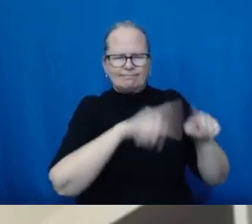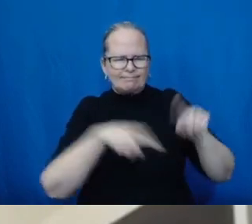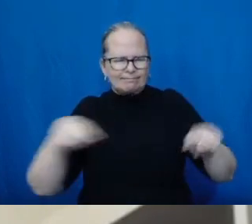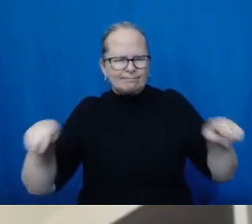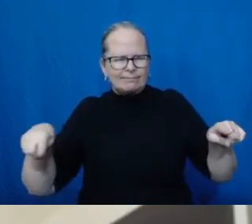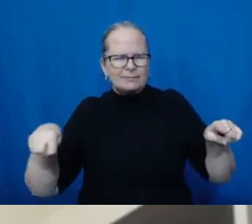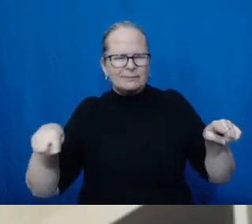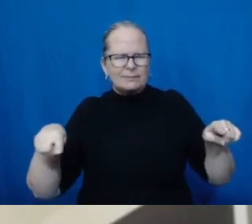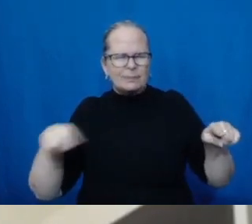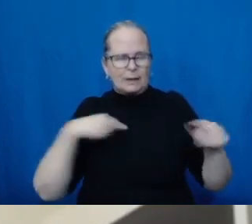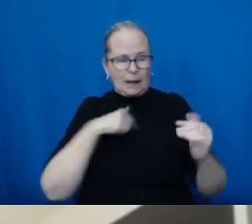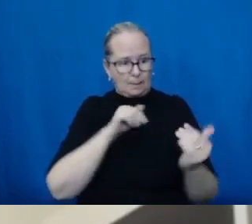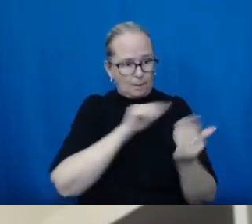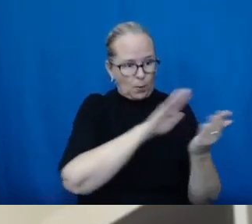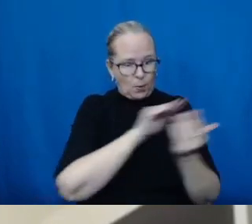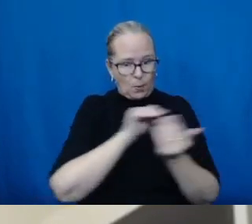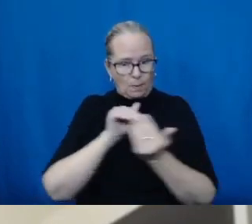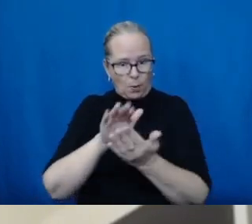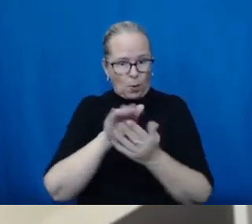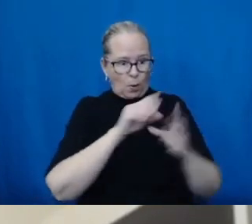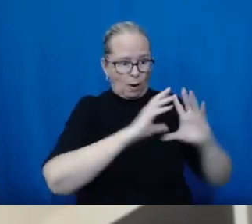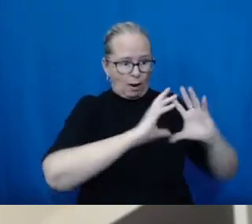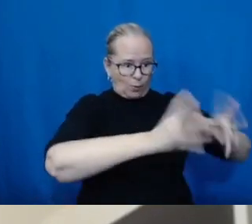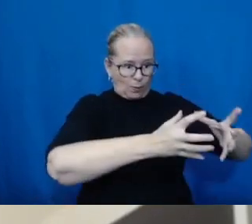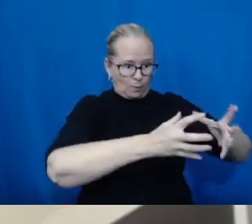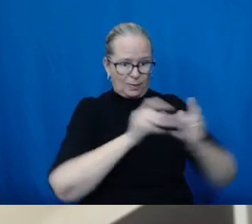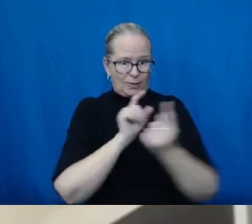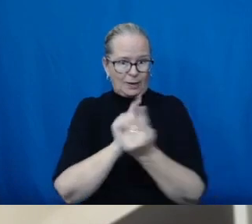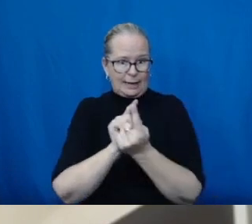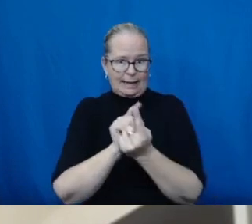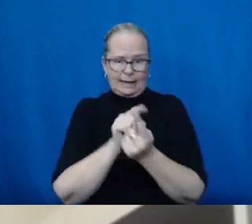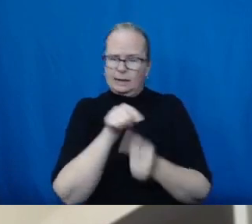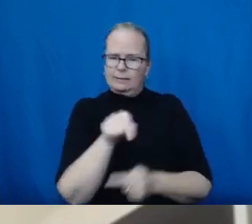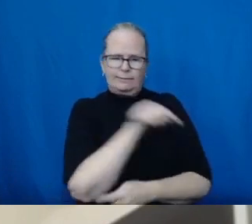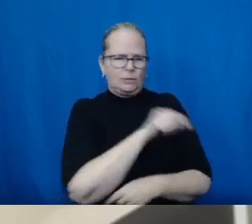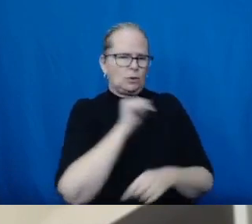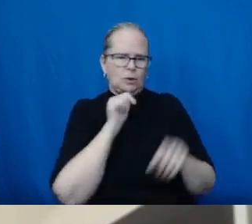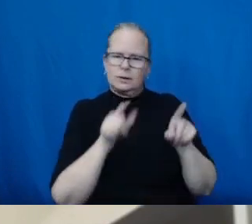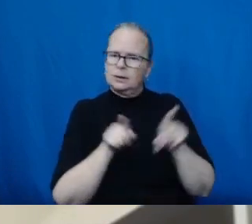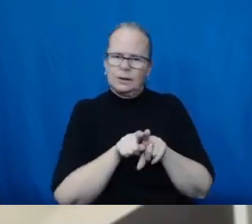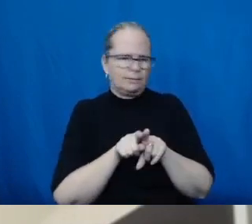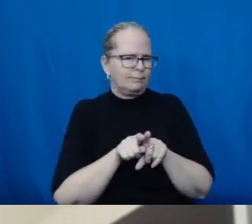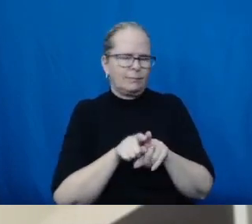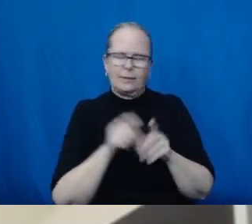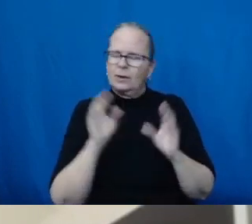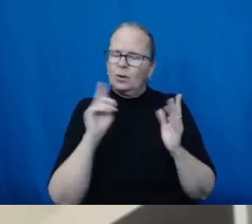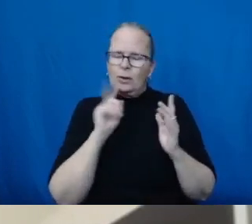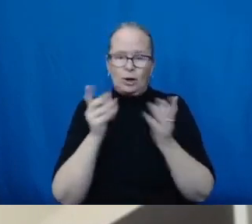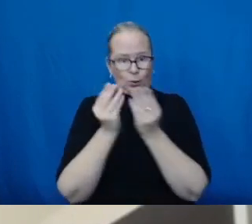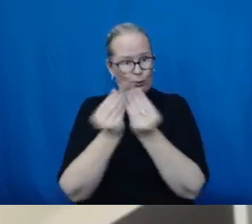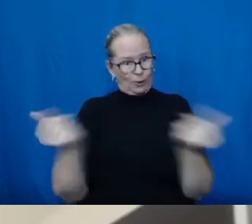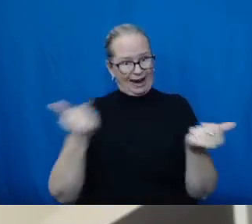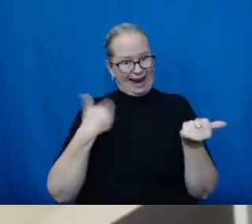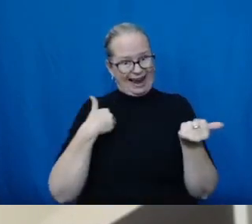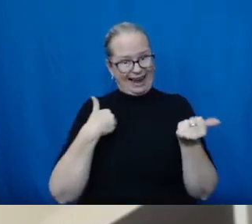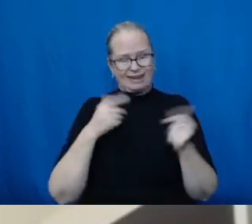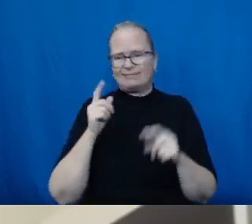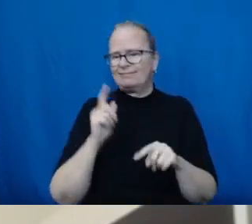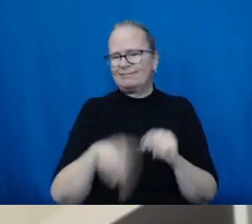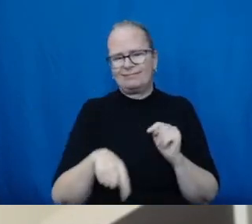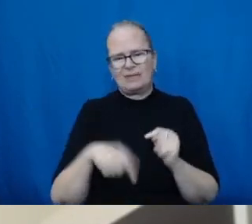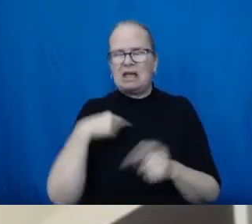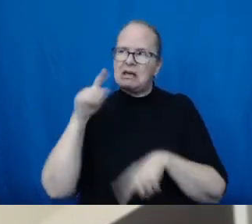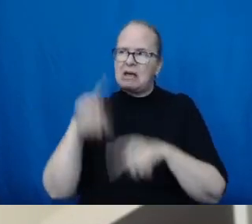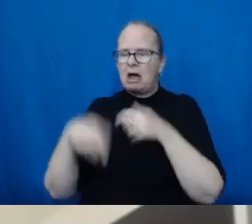There's not a one-size-fits-all solution to this. Maybe you can't trust the government, they're withholding the real cures, so big pharma can make the money, whatever,